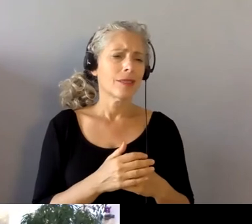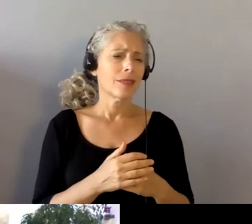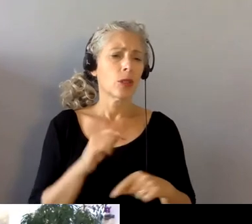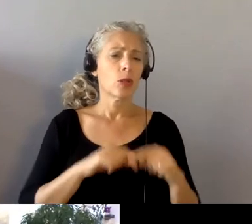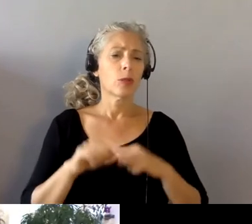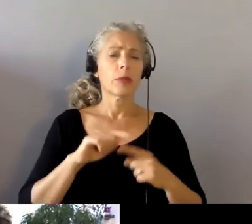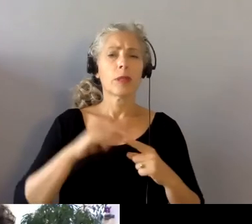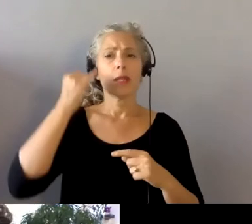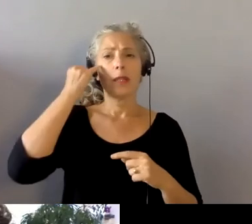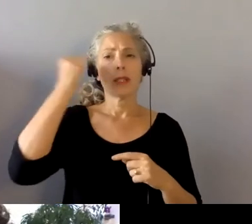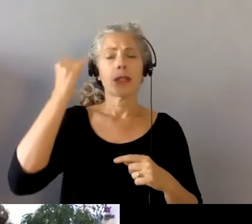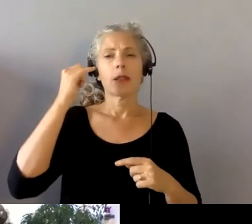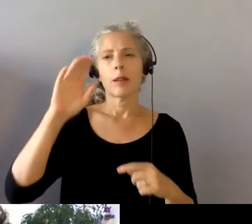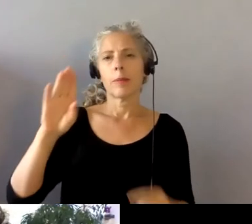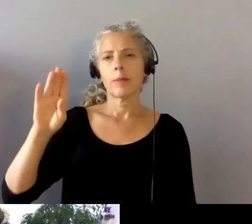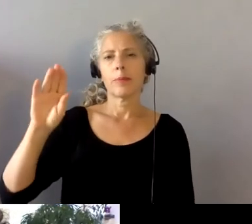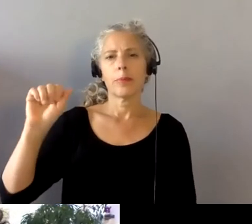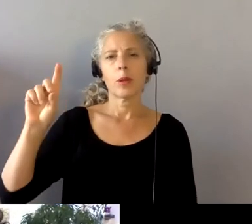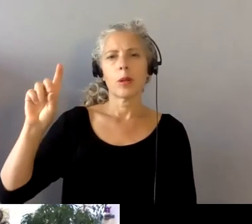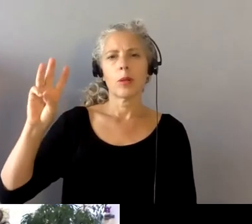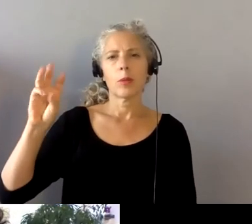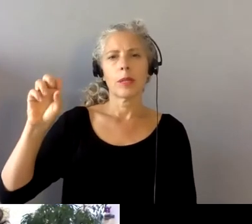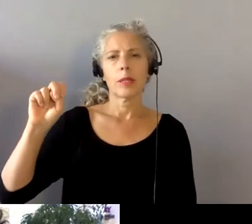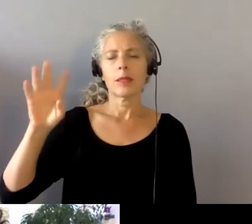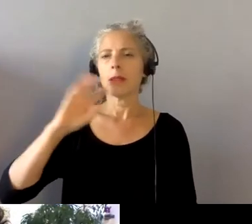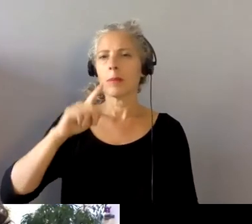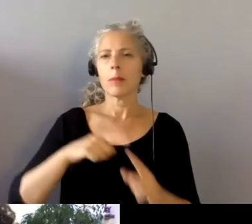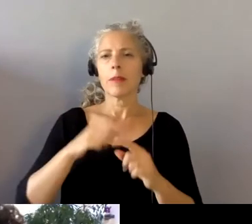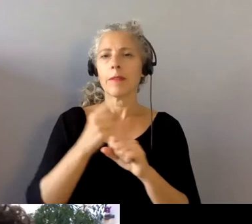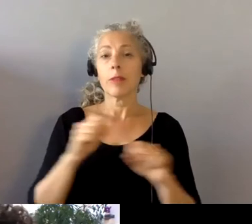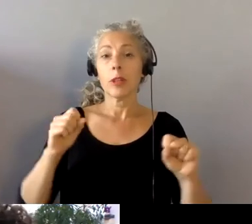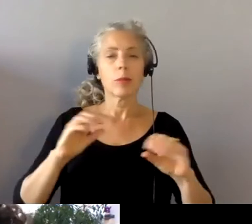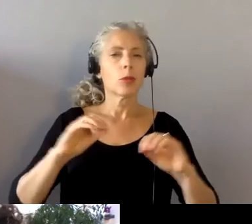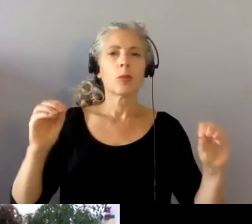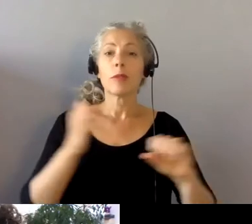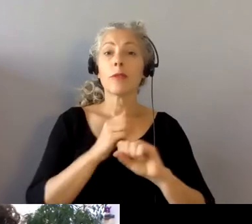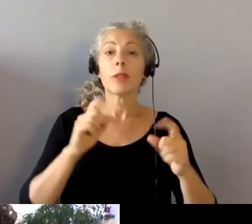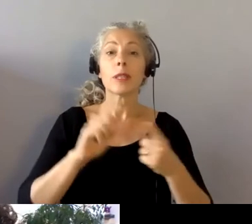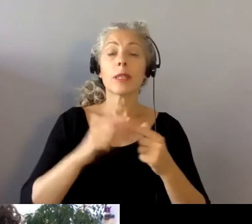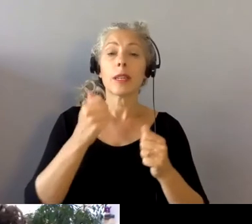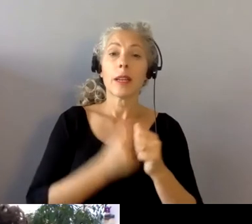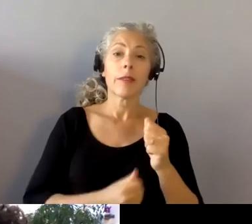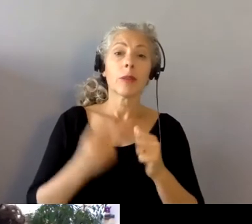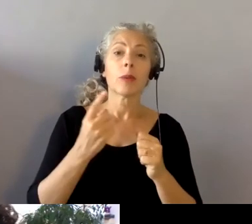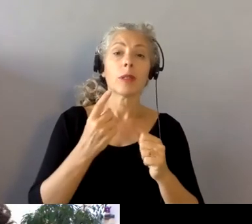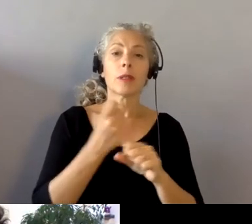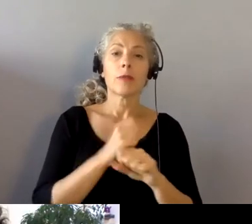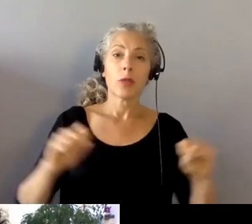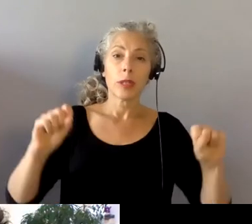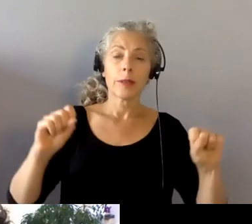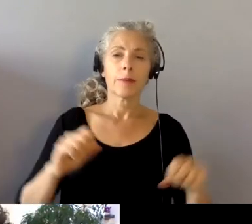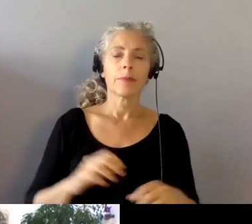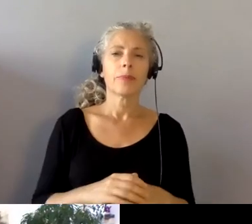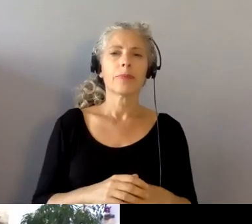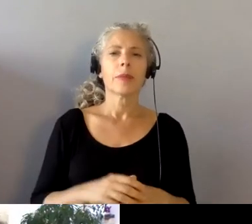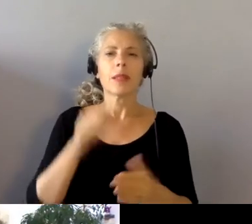to the ideas of Baldwin when he talks about freedom and that no one is free until everyone is free. And, you know, the